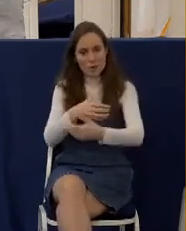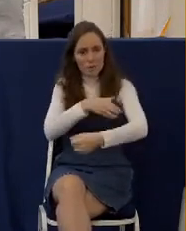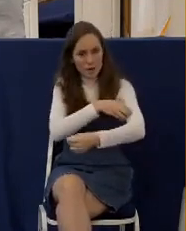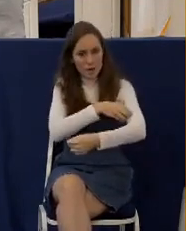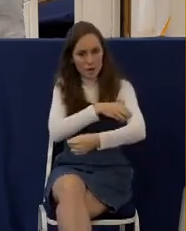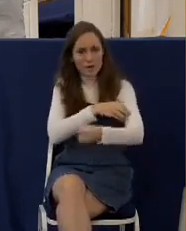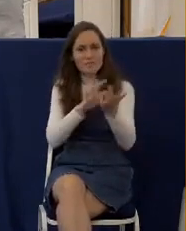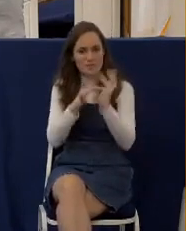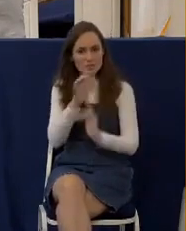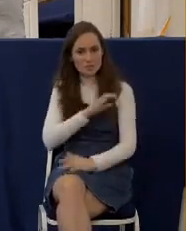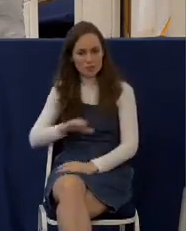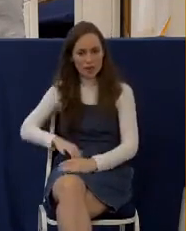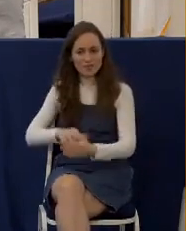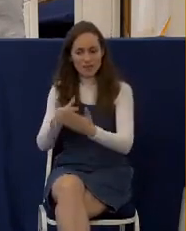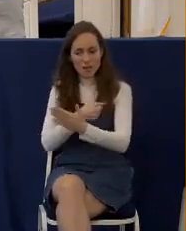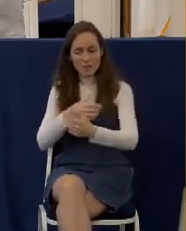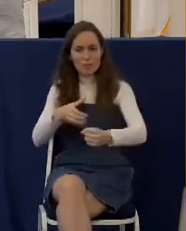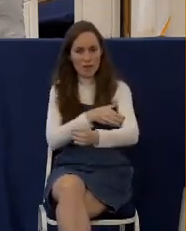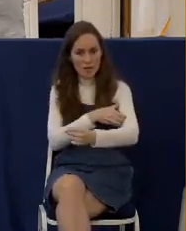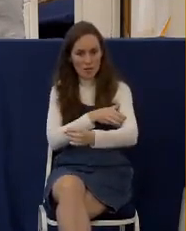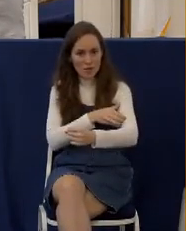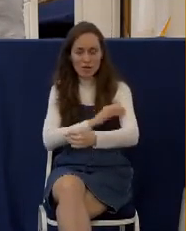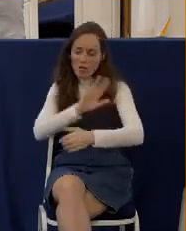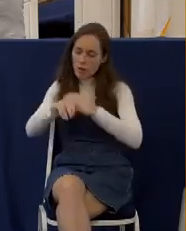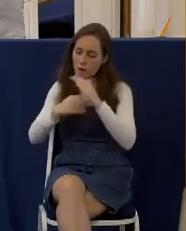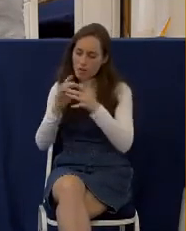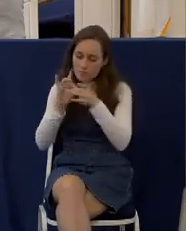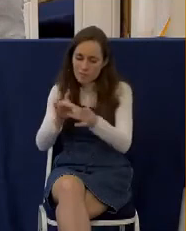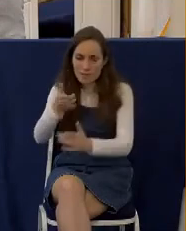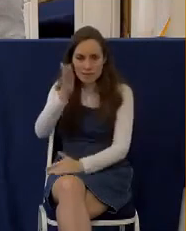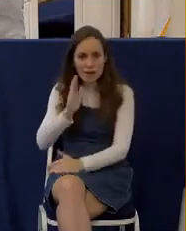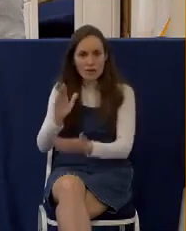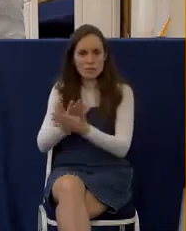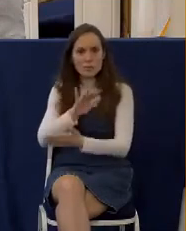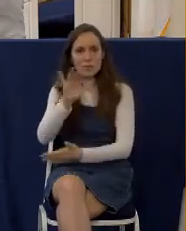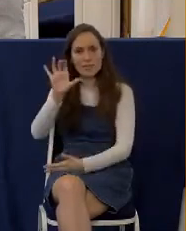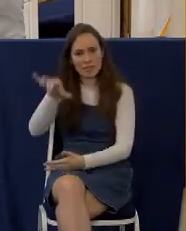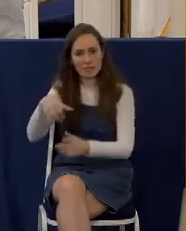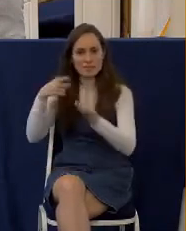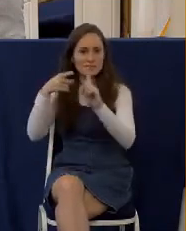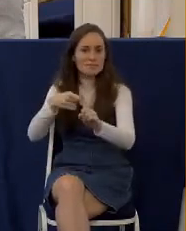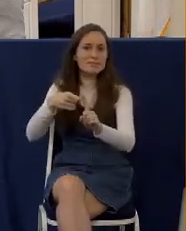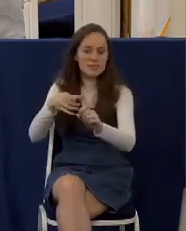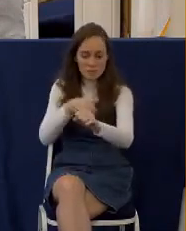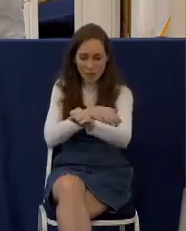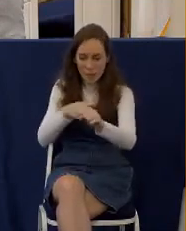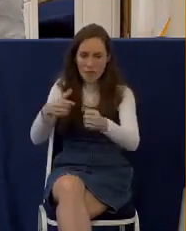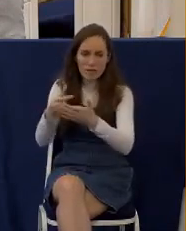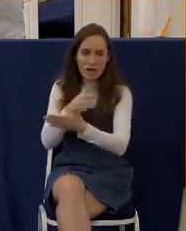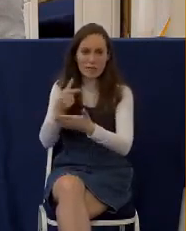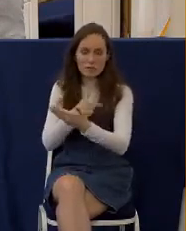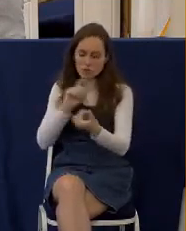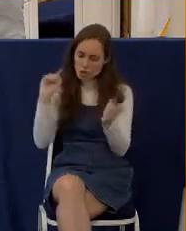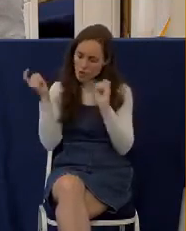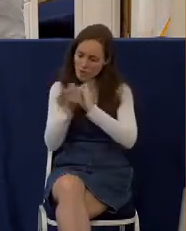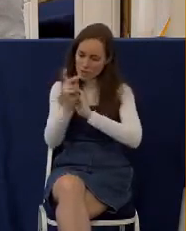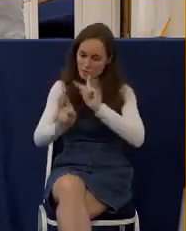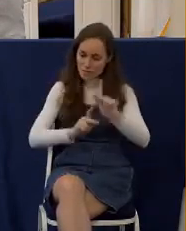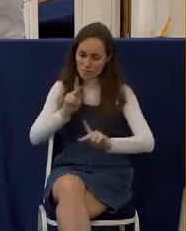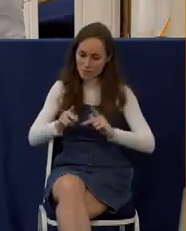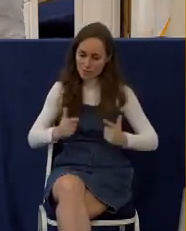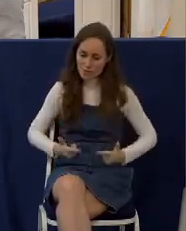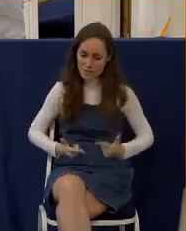Christ. All about the glory of God, friend. That's what it's about. And the power of the gospel, changing lives.